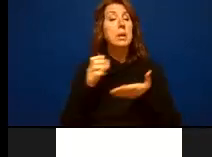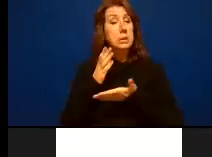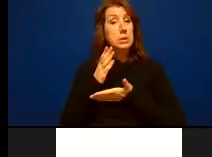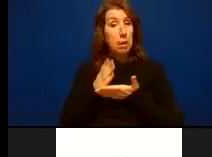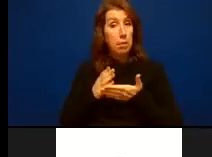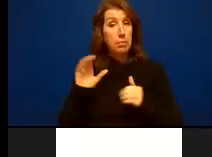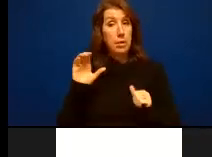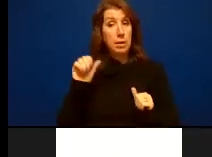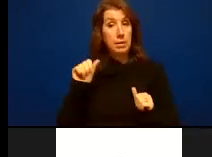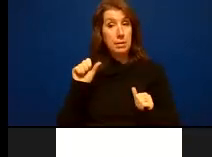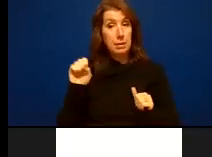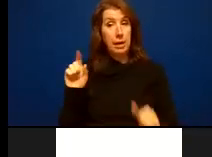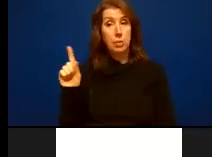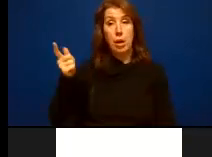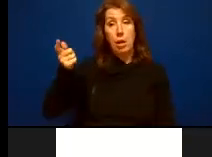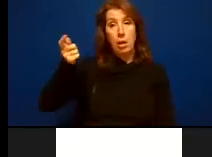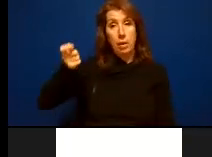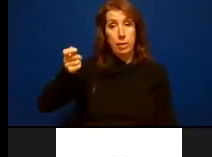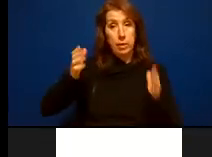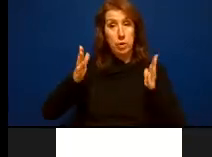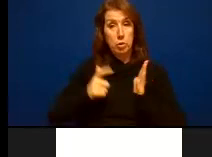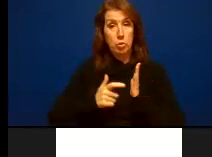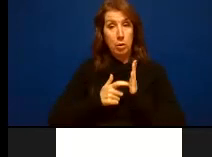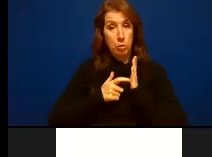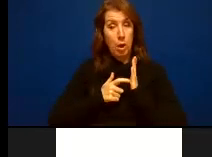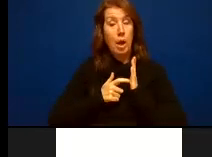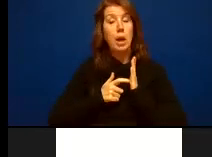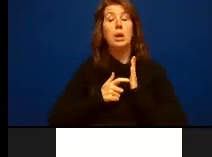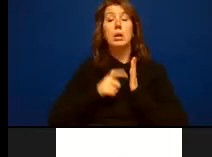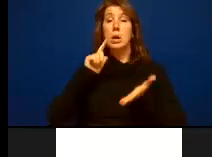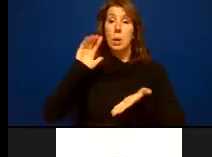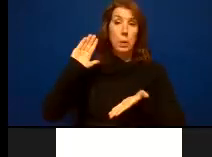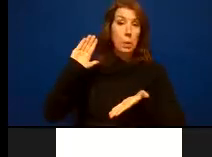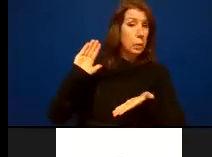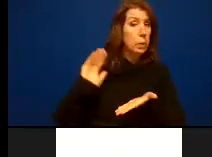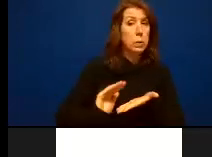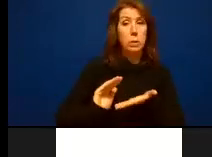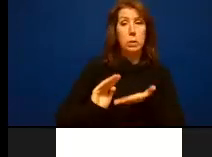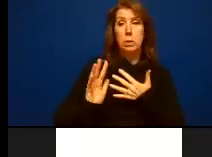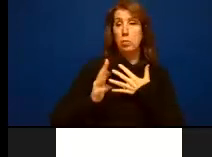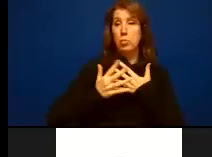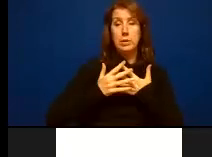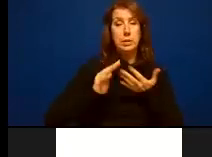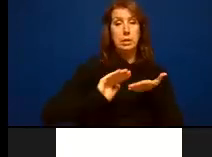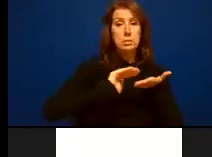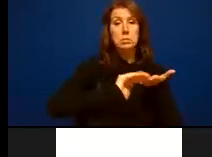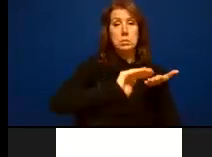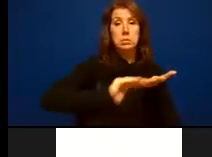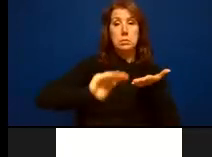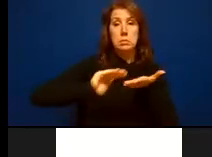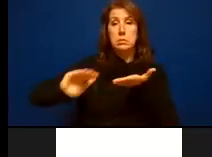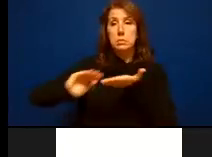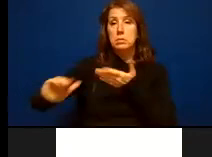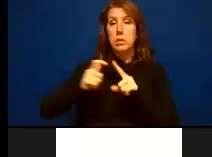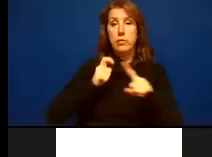where judges required significant decarceration from jails or